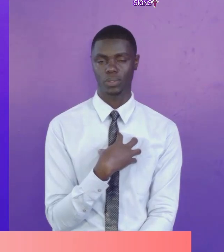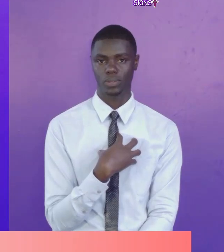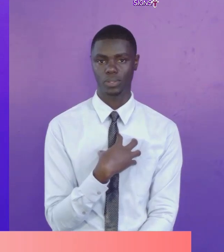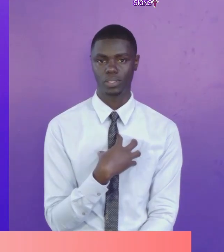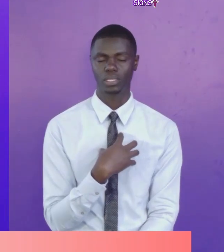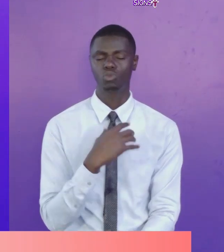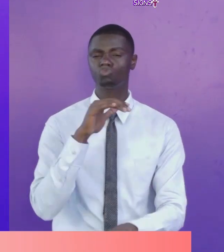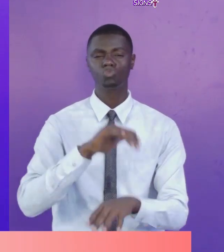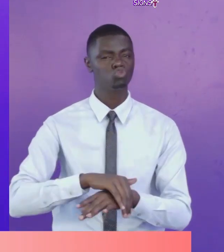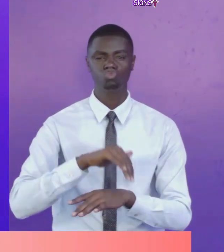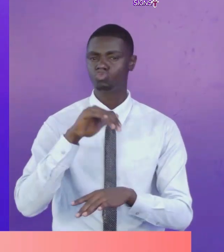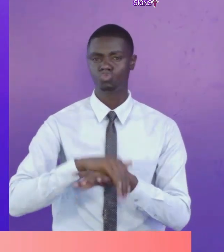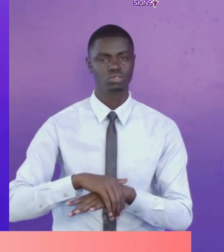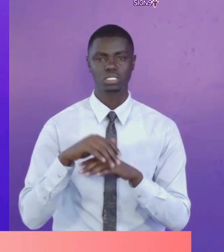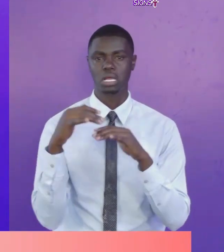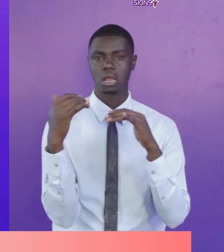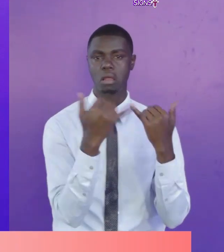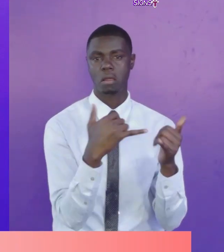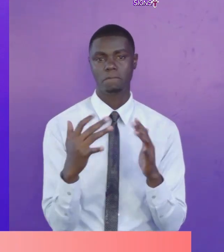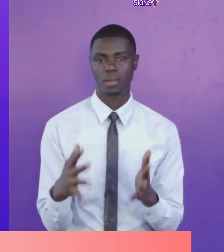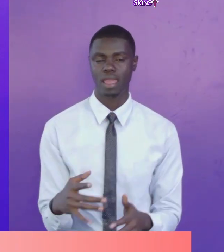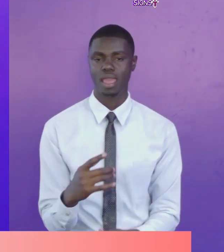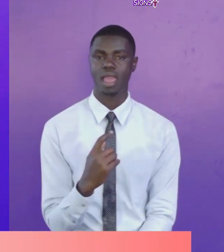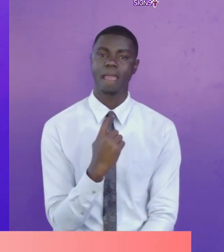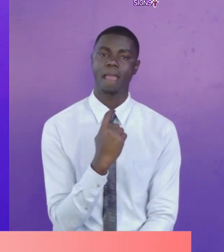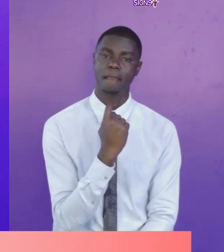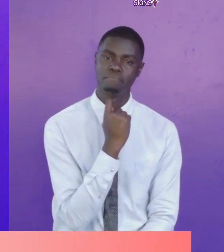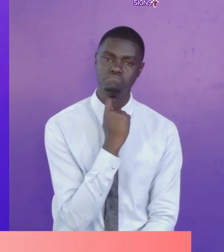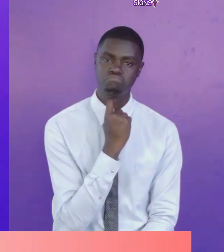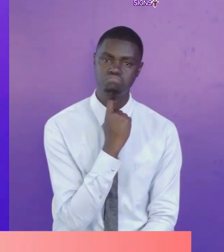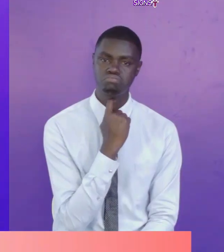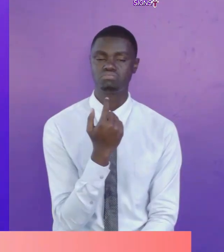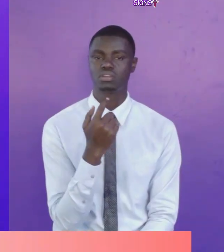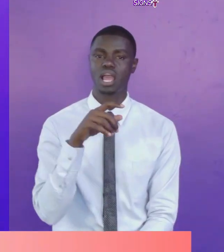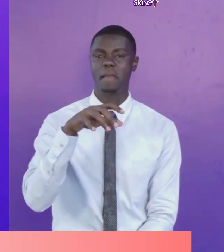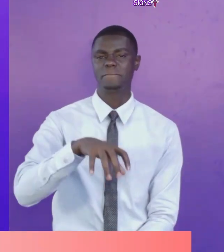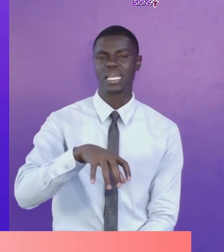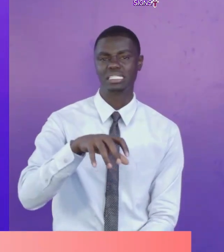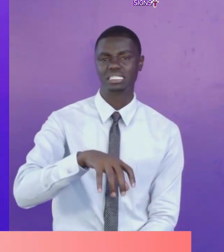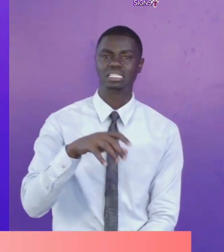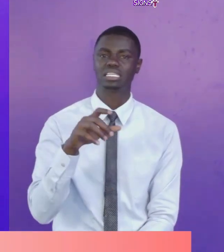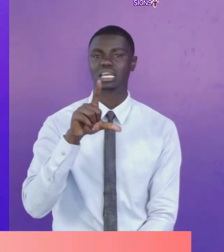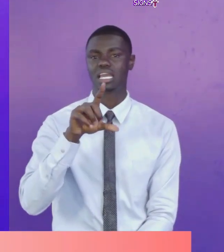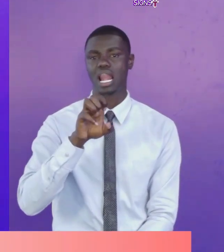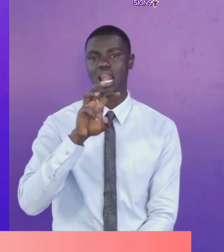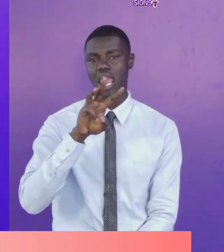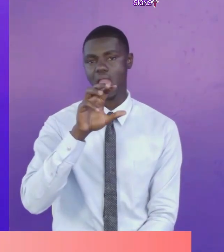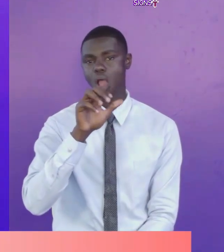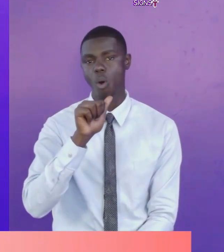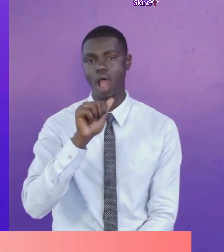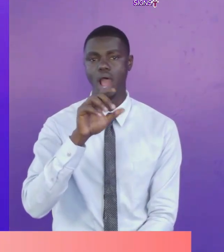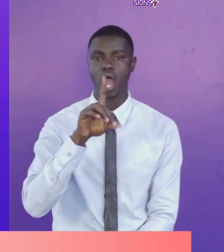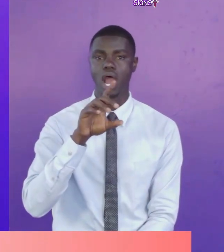Very good players. Messi, Ronaldo, Lewandowski. Yeah. So many players retiring. It